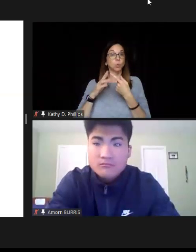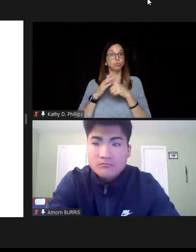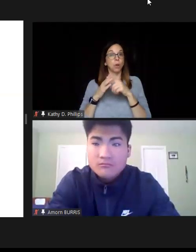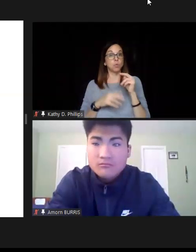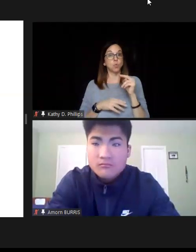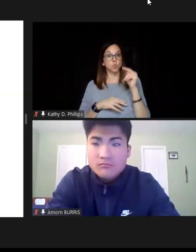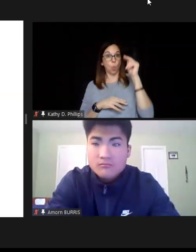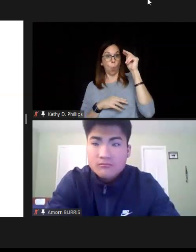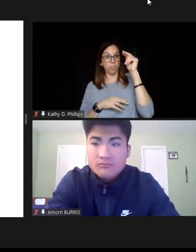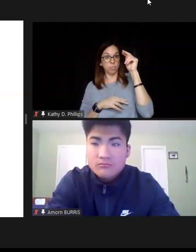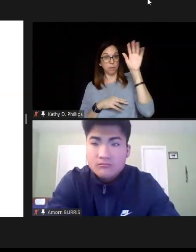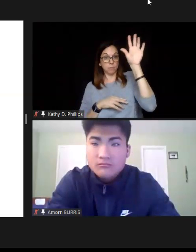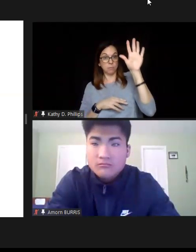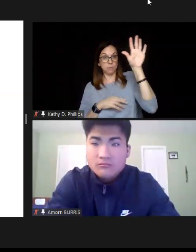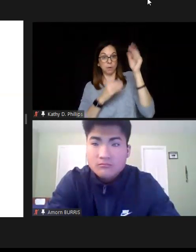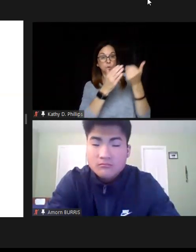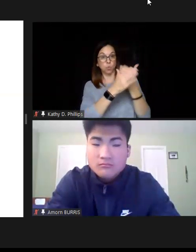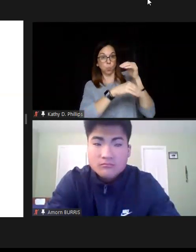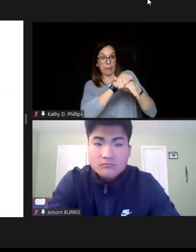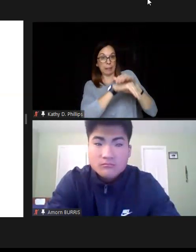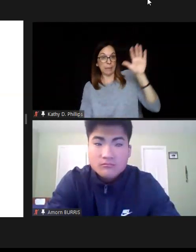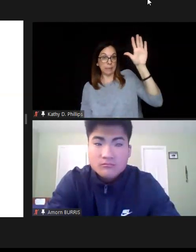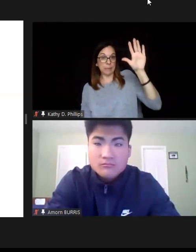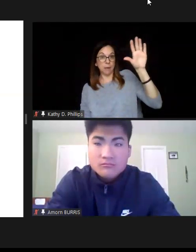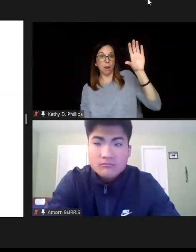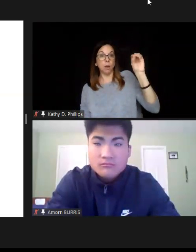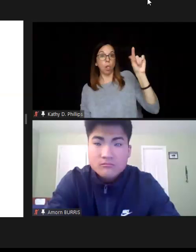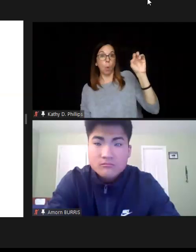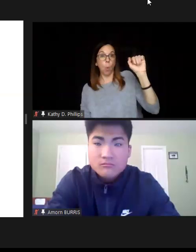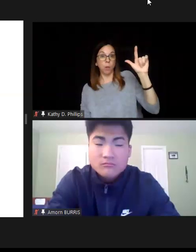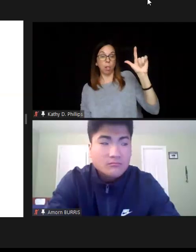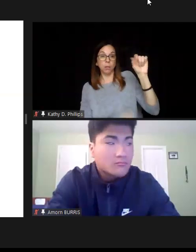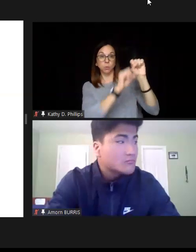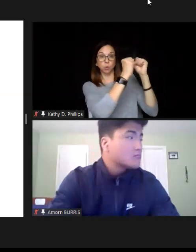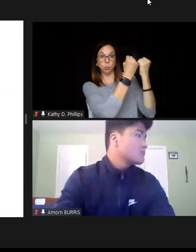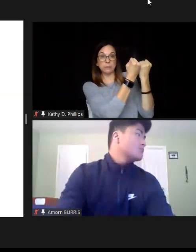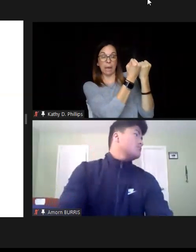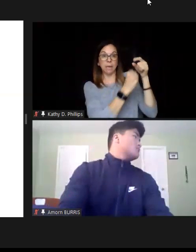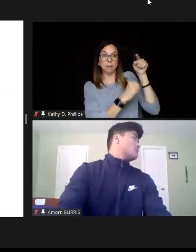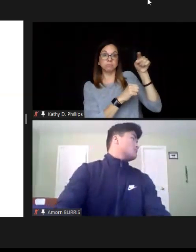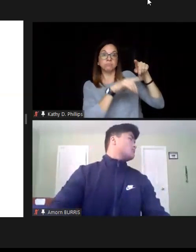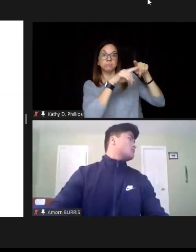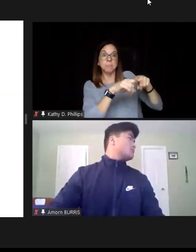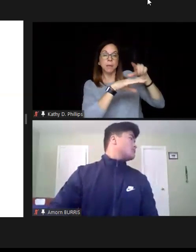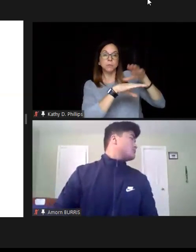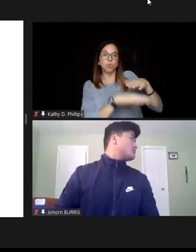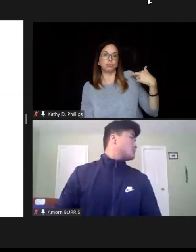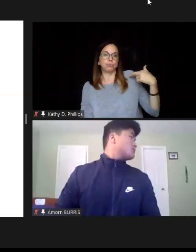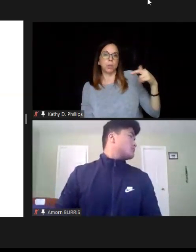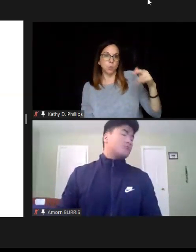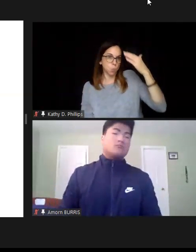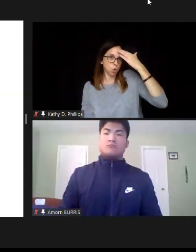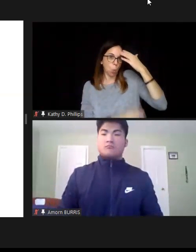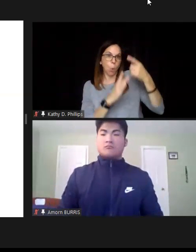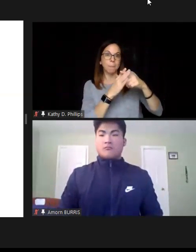in New England, colonial society there is based on religion, right? We know from the very beginning